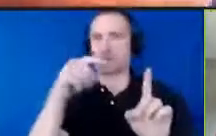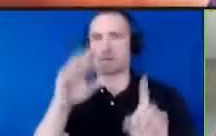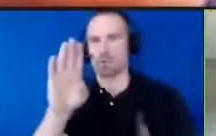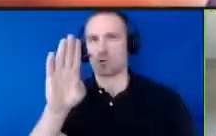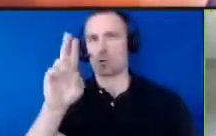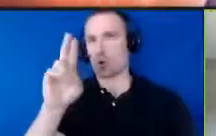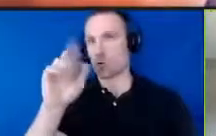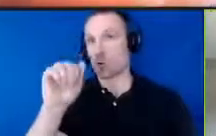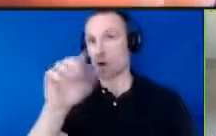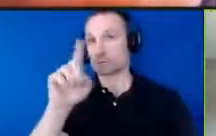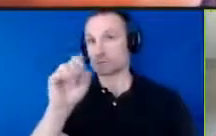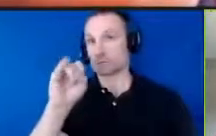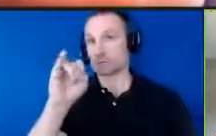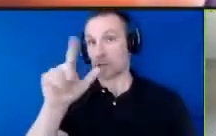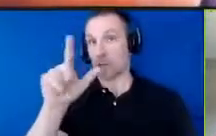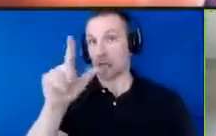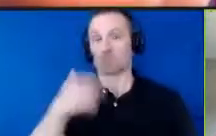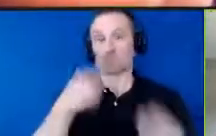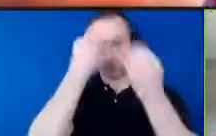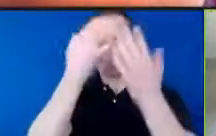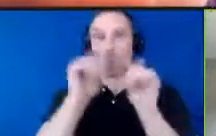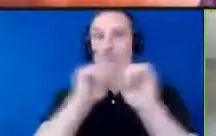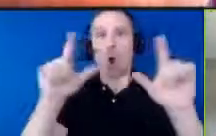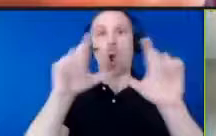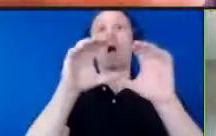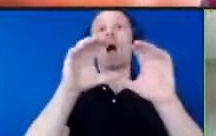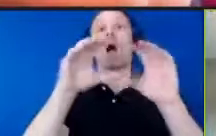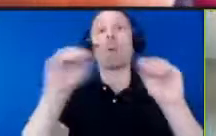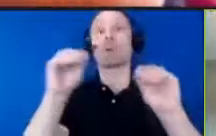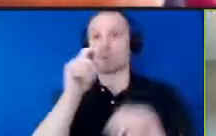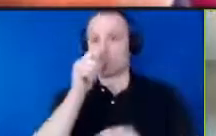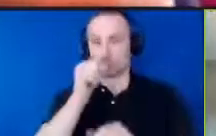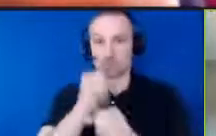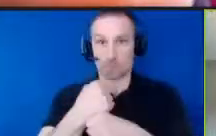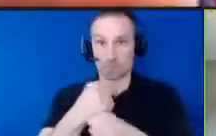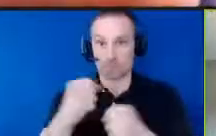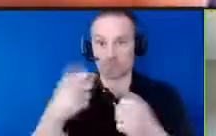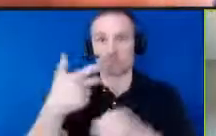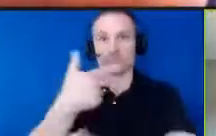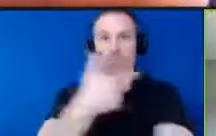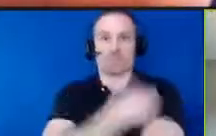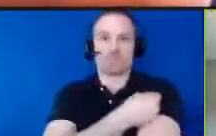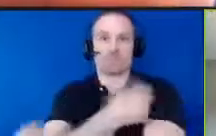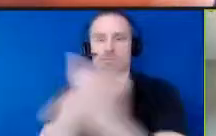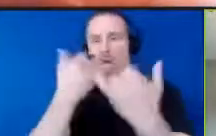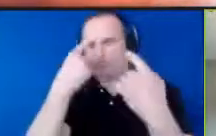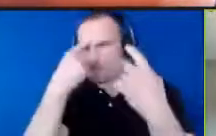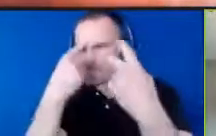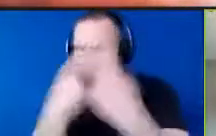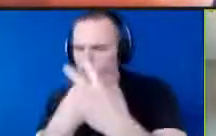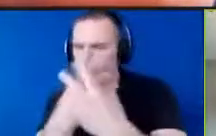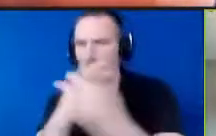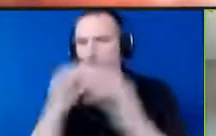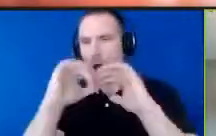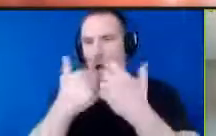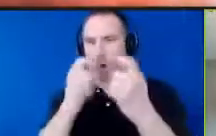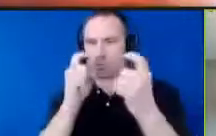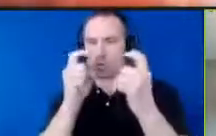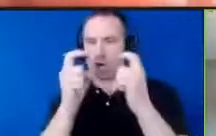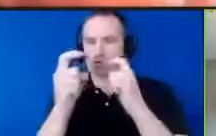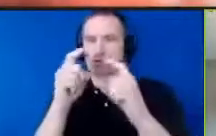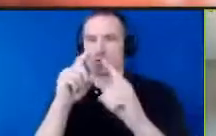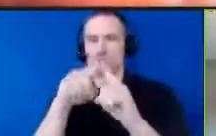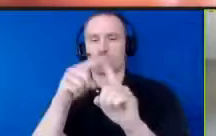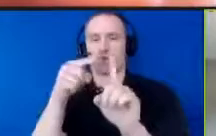all the vaccine manufacturers are looking at how they can modify or tweak their vaccines just a little bit to cover these